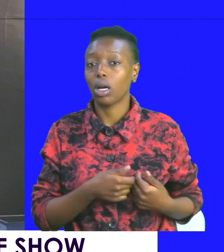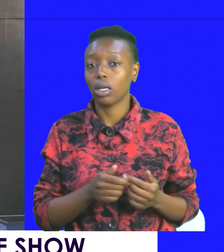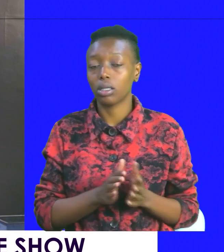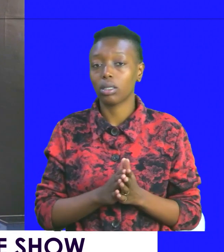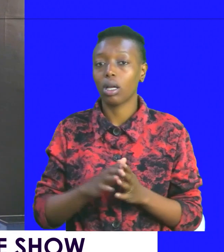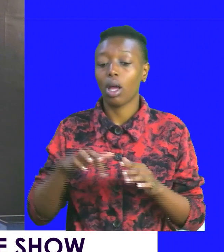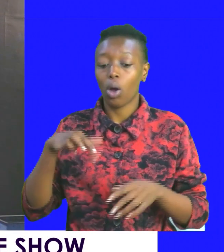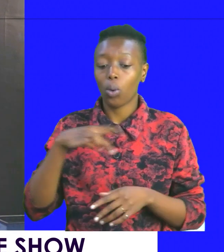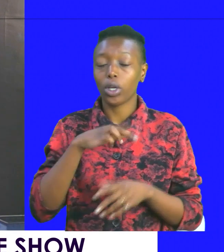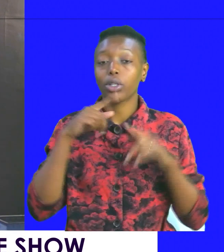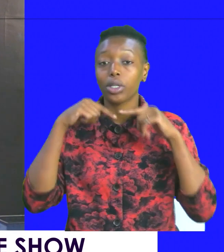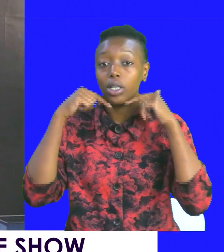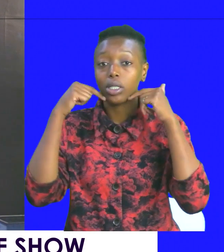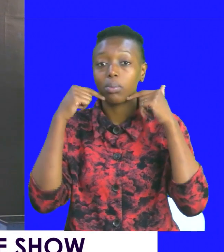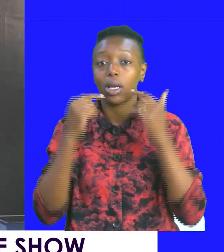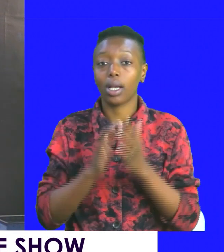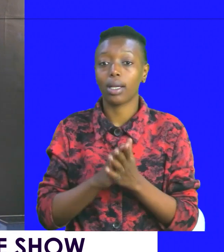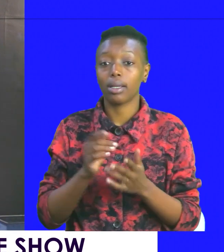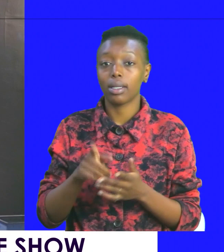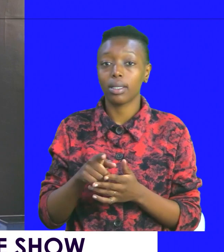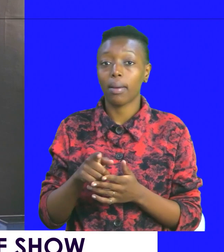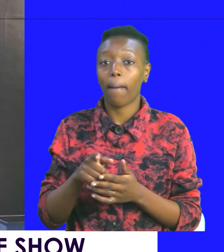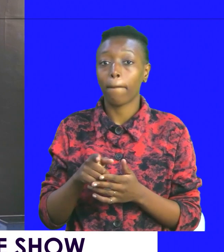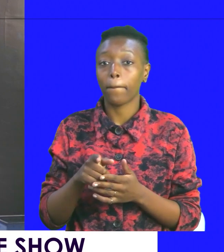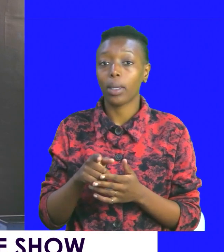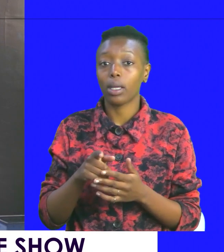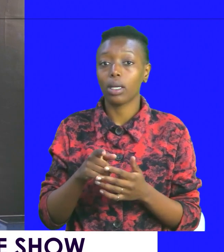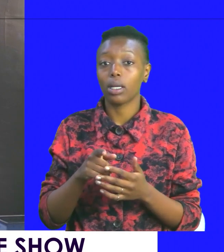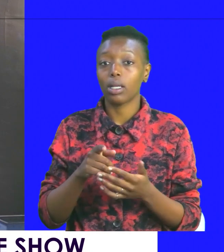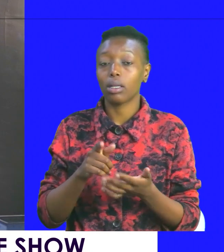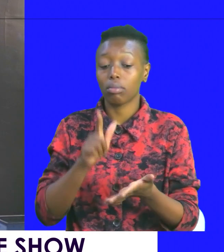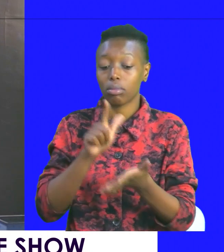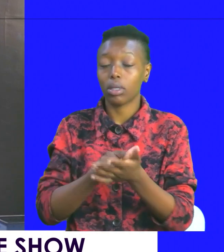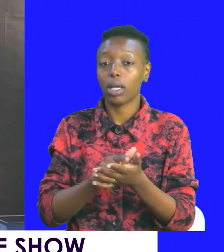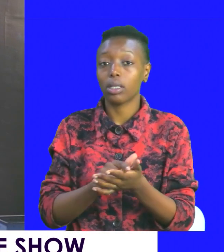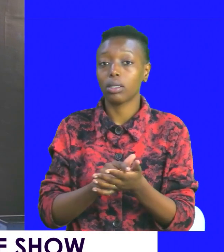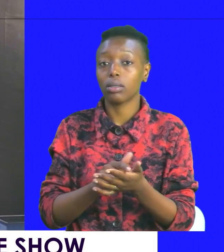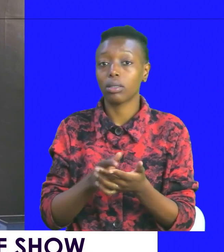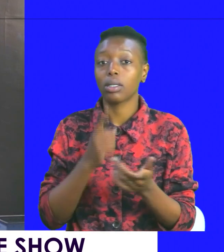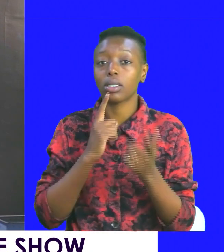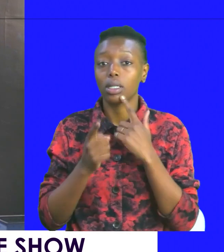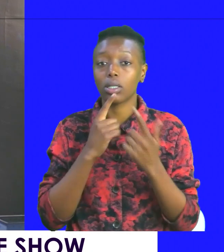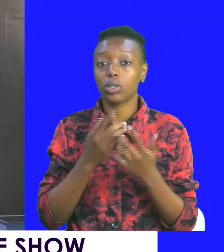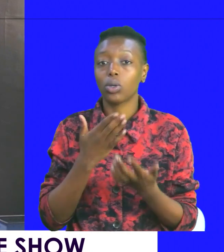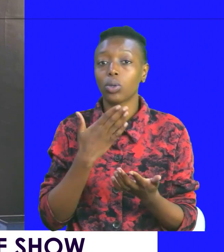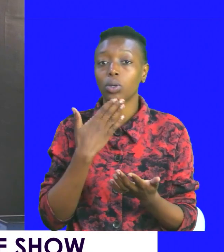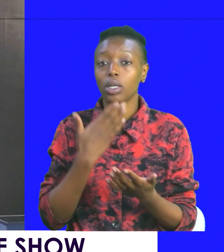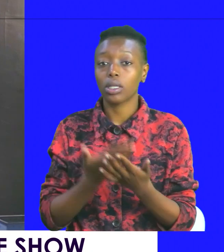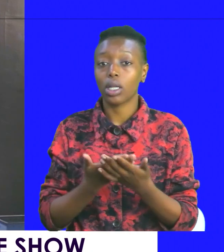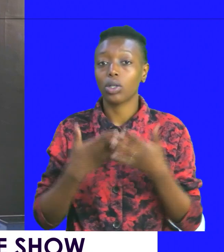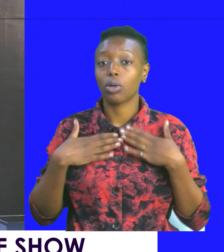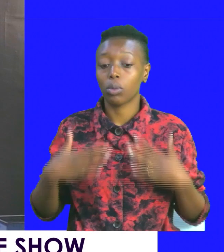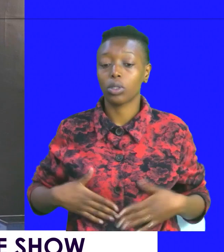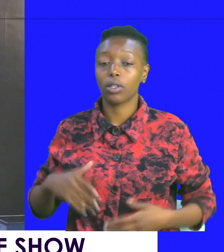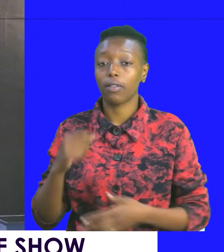a smile, that means you are appreciating you. When you start walking with a